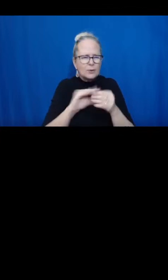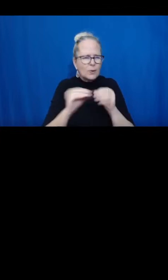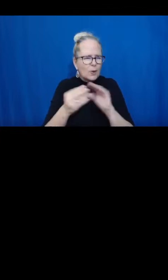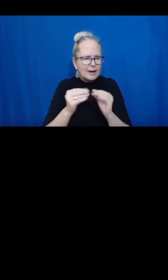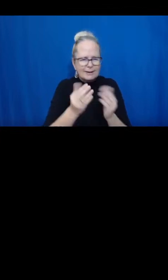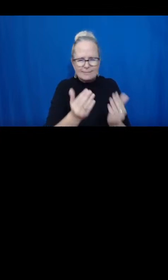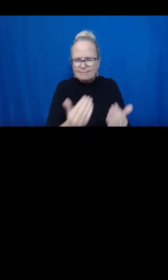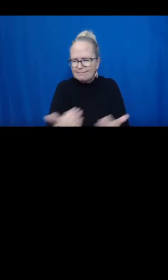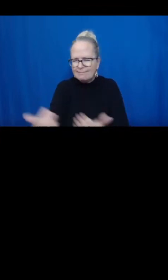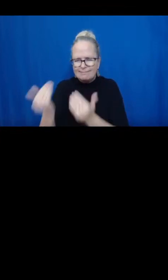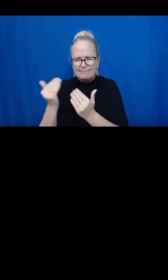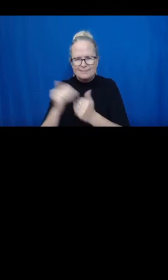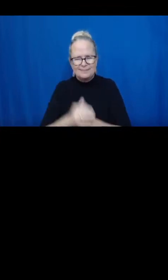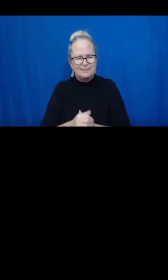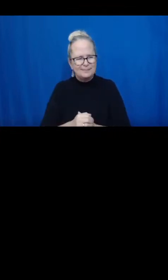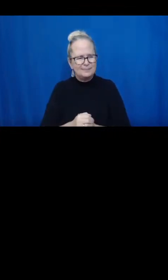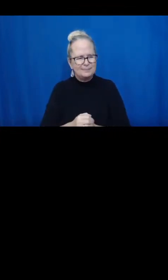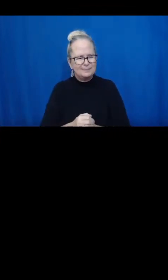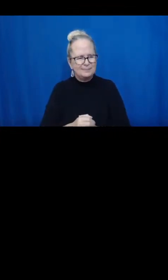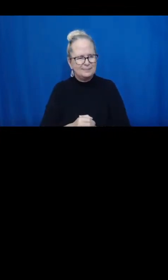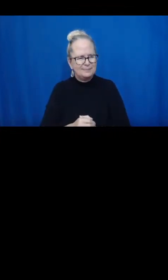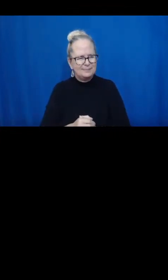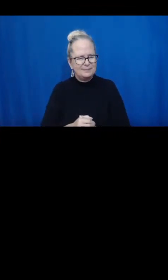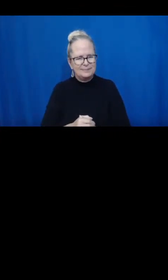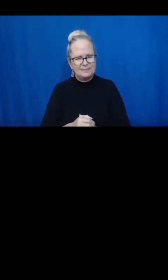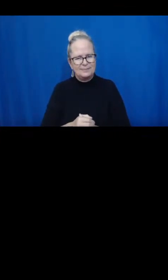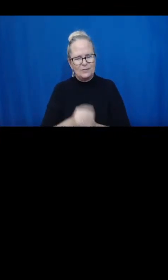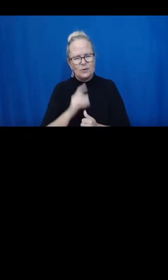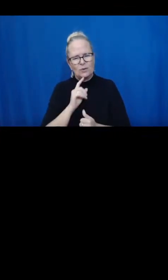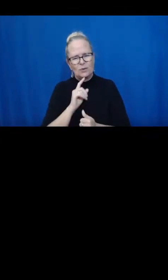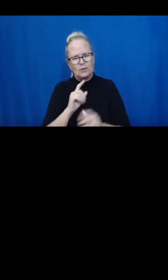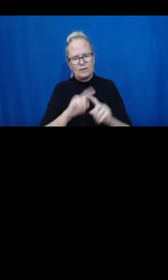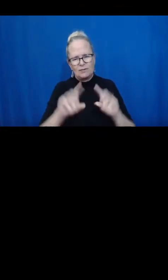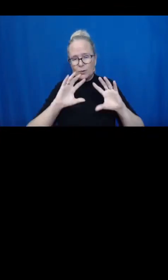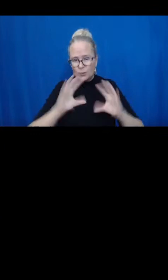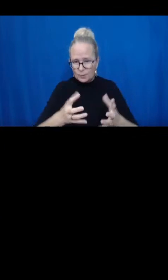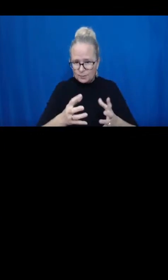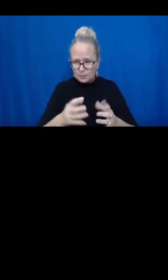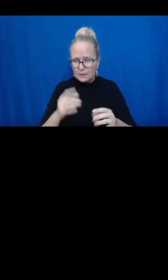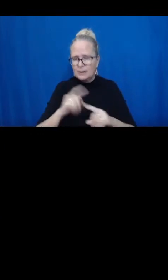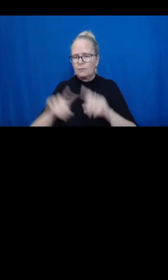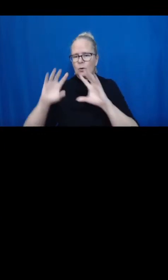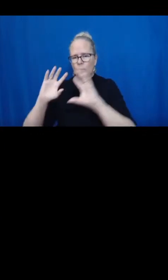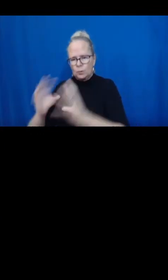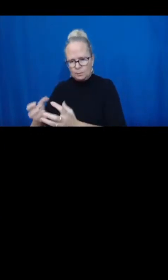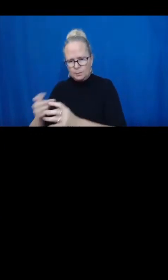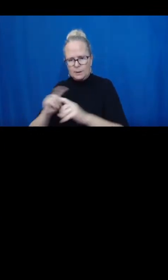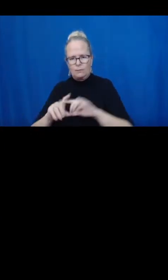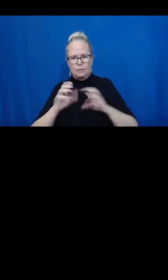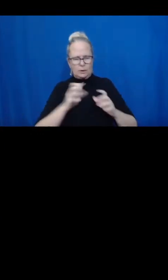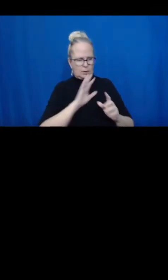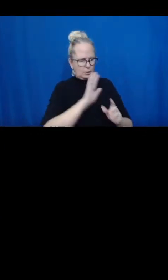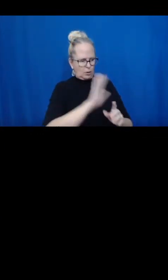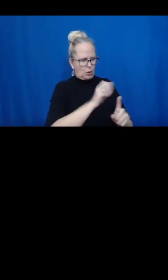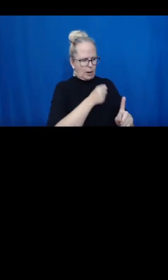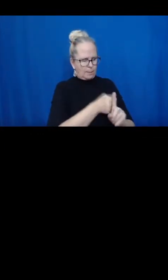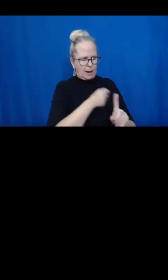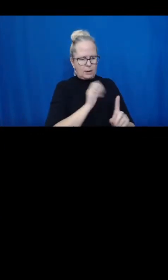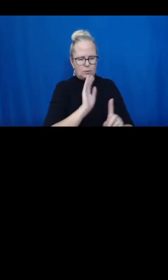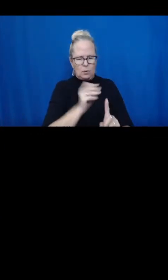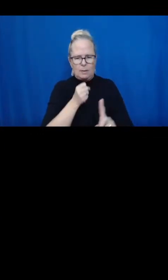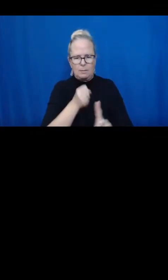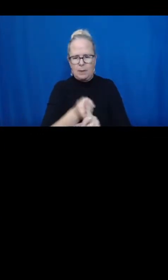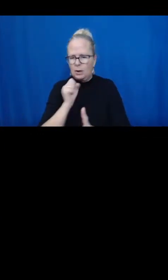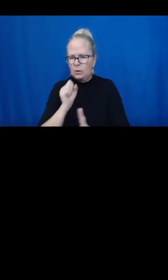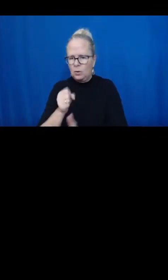during the last 20 months. And to our fantastic team of medical experts, thank you so very